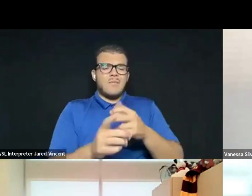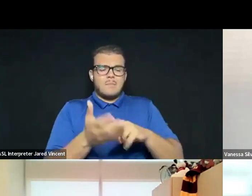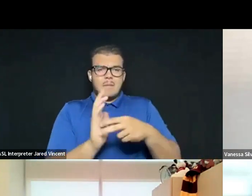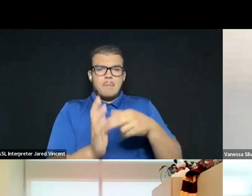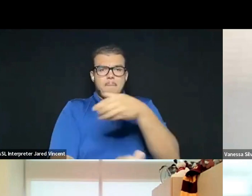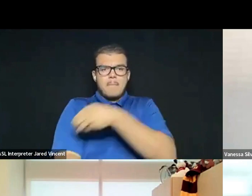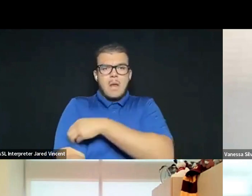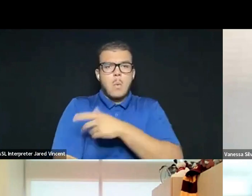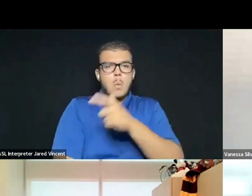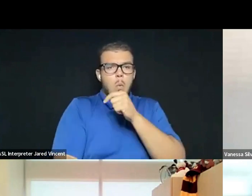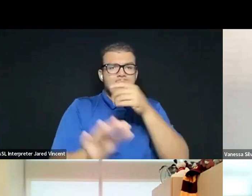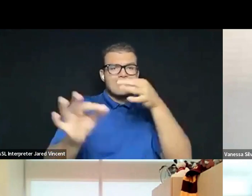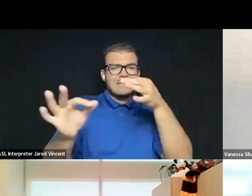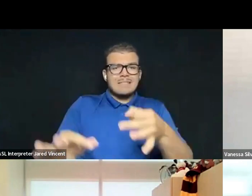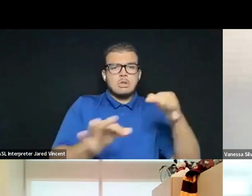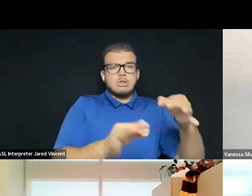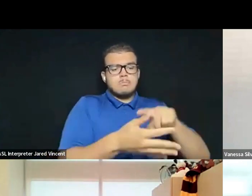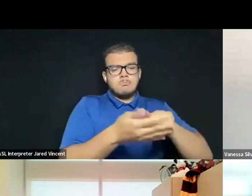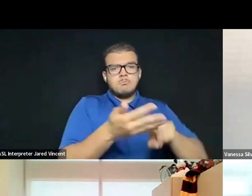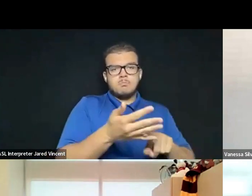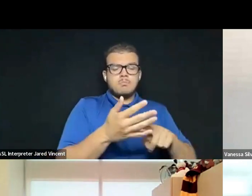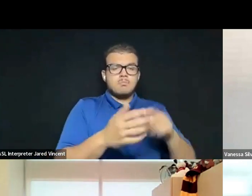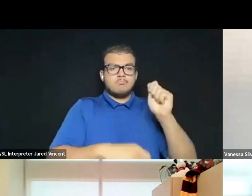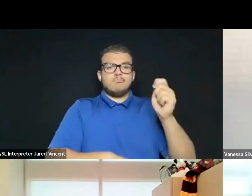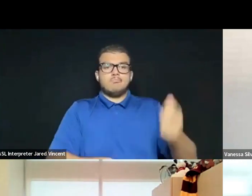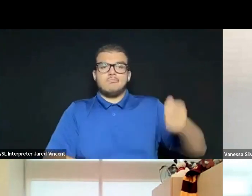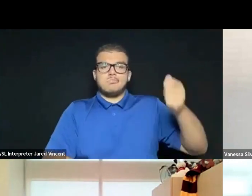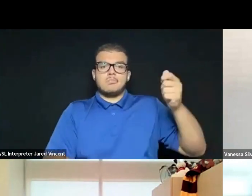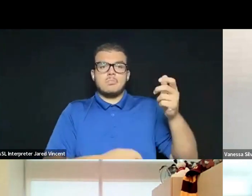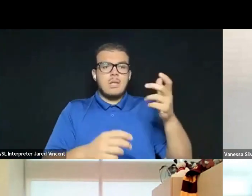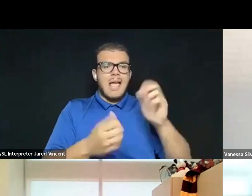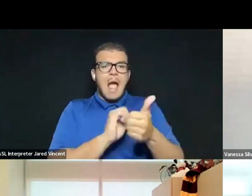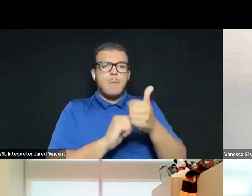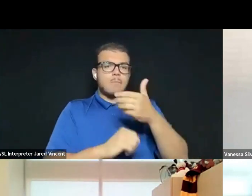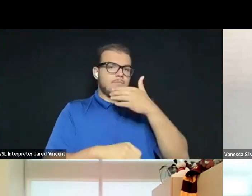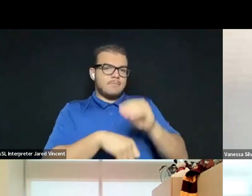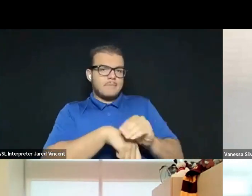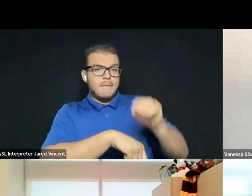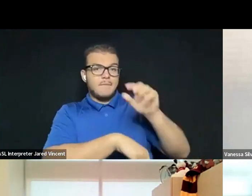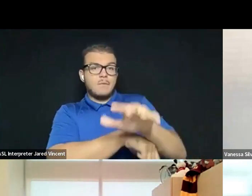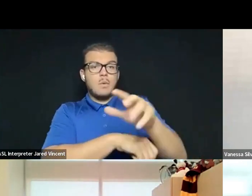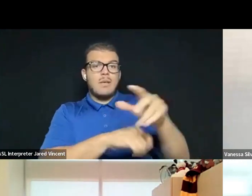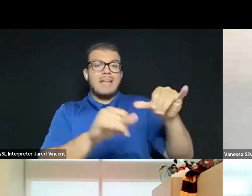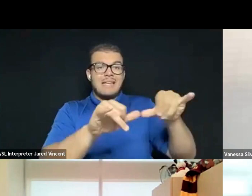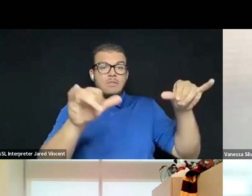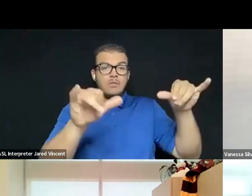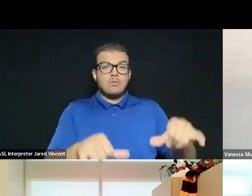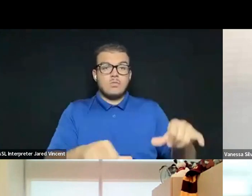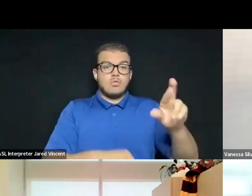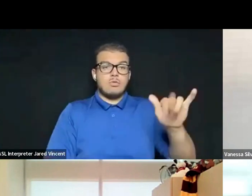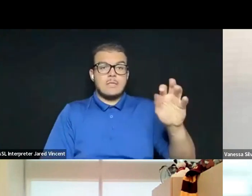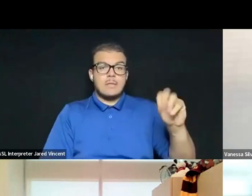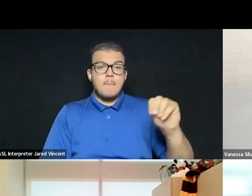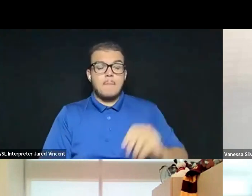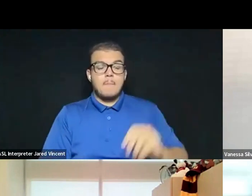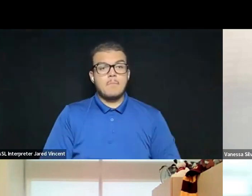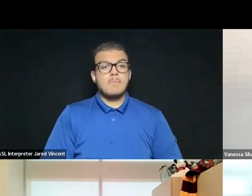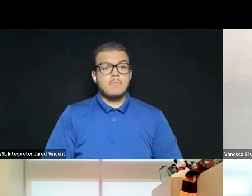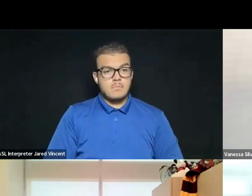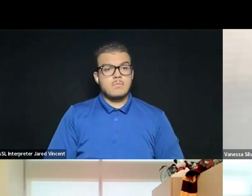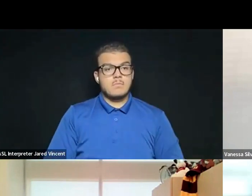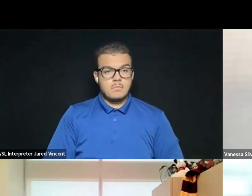are the decision makers, and how does that influence institutional racism? Because there were